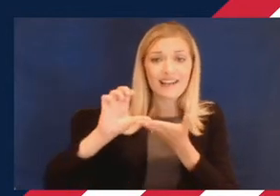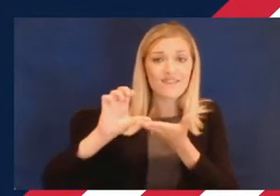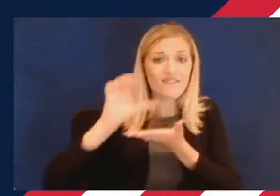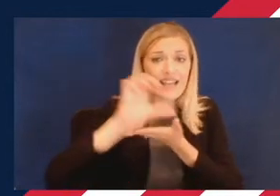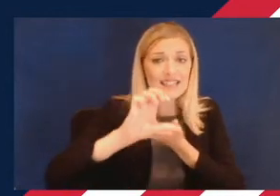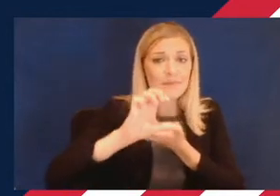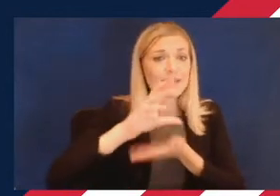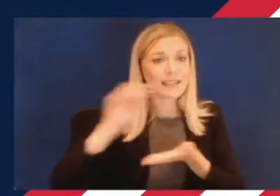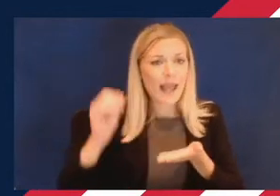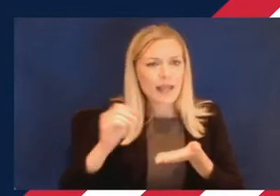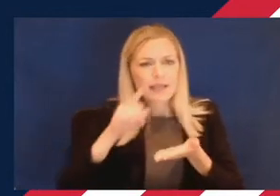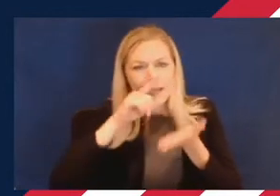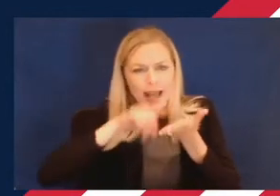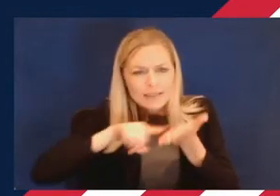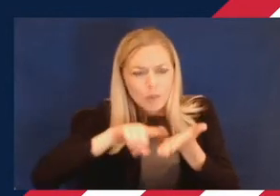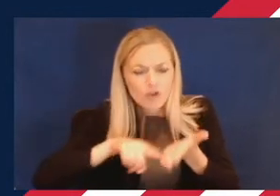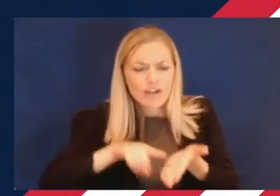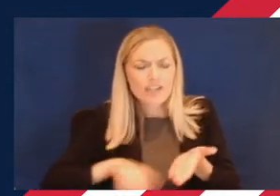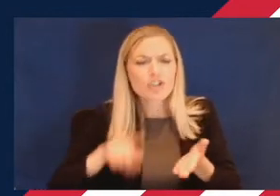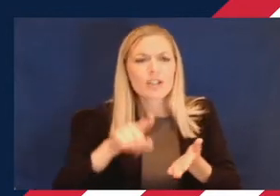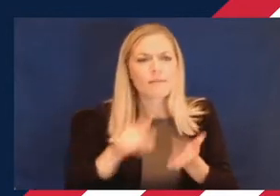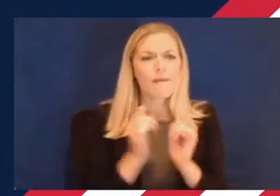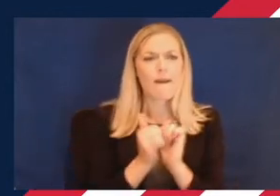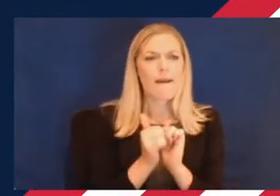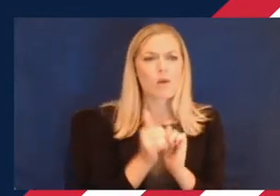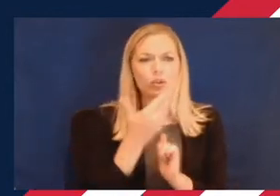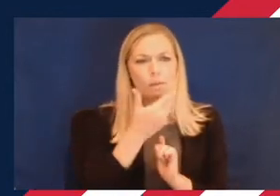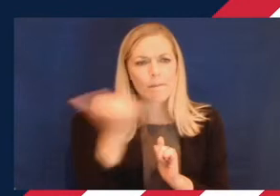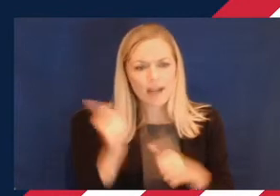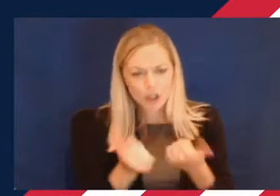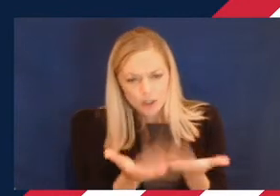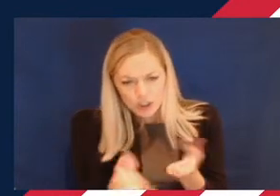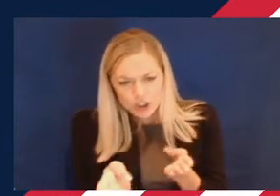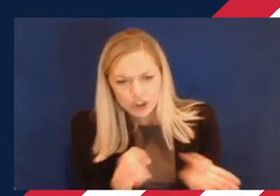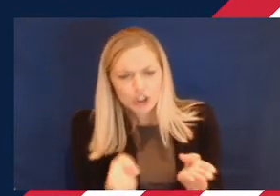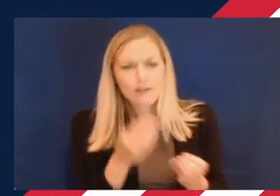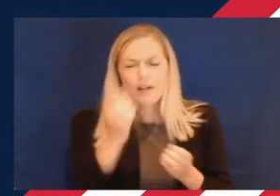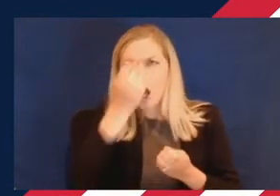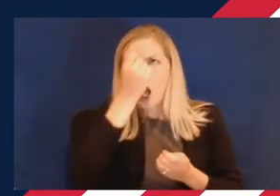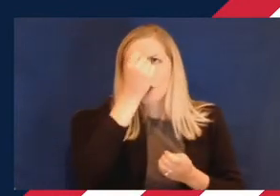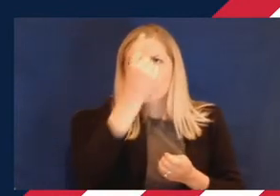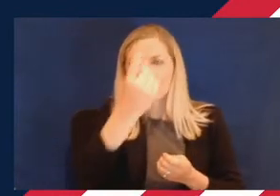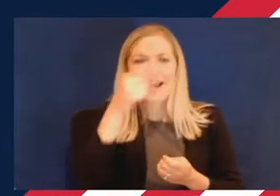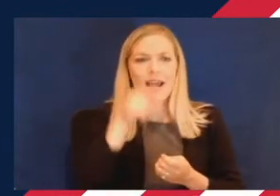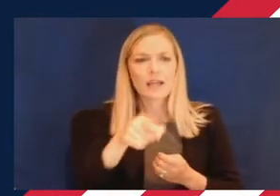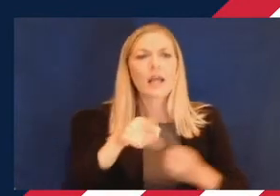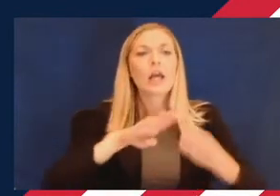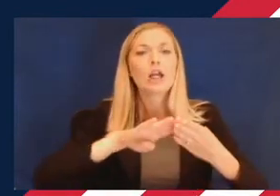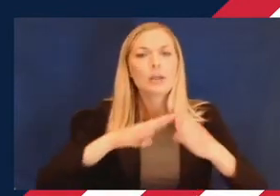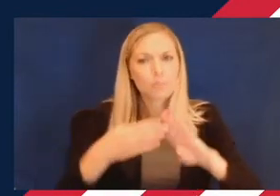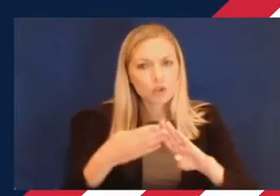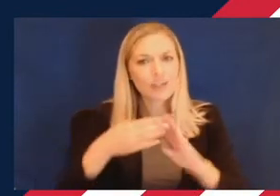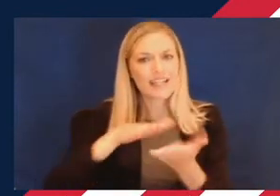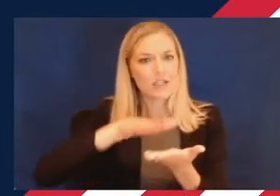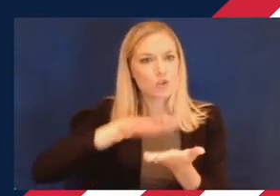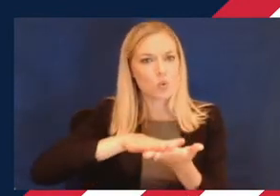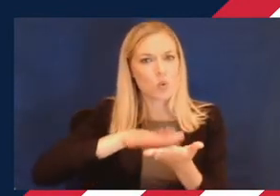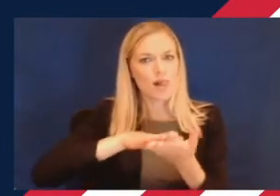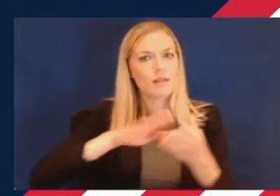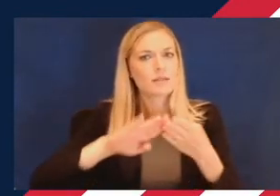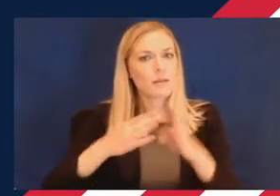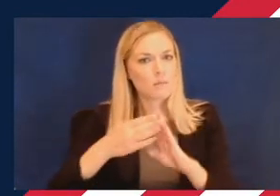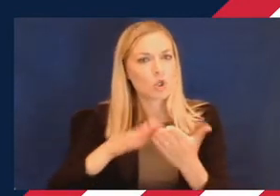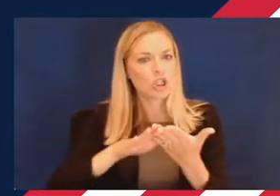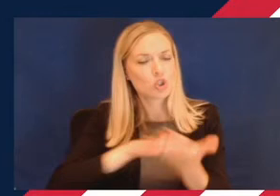better serving and understanding and helping the model of community schools grow across the country. If